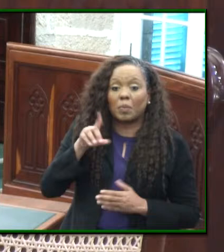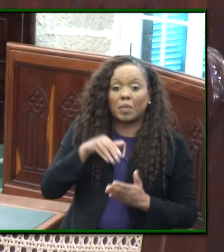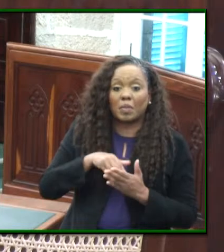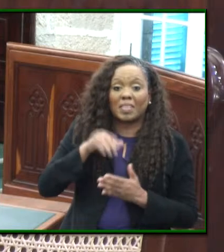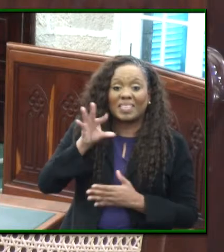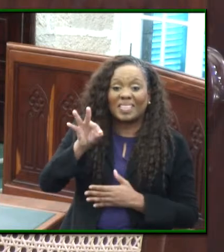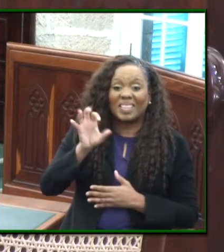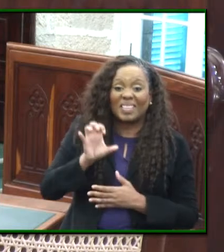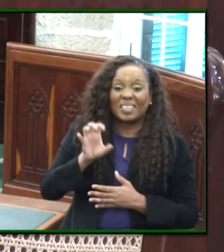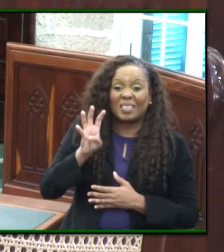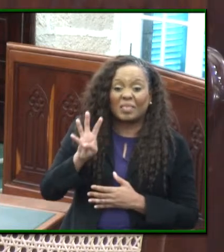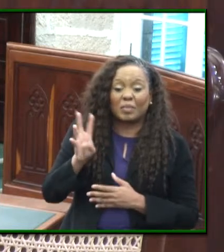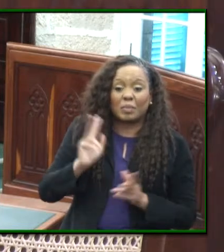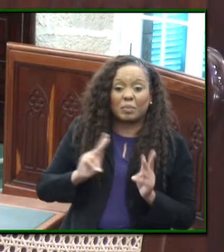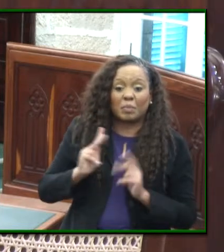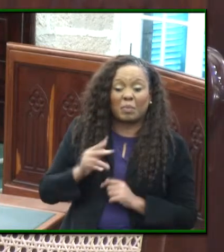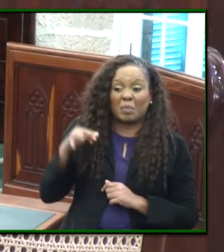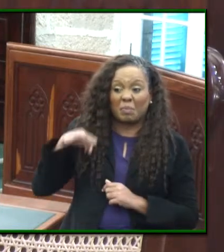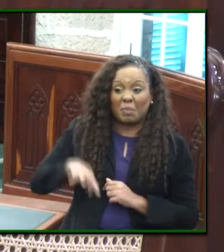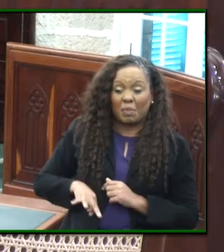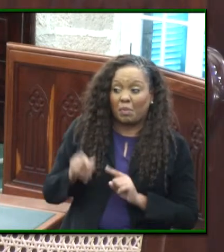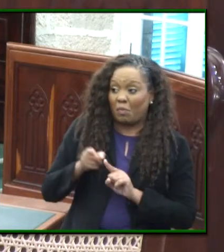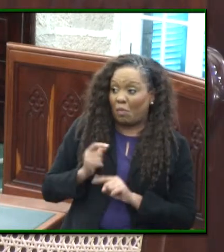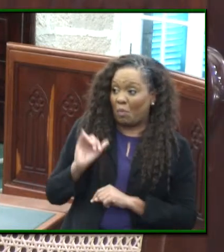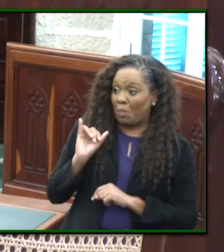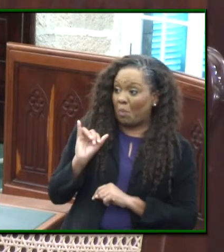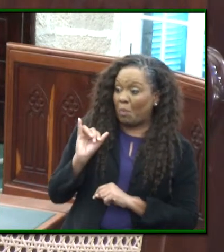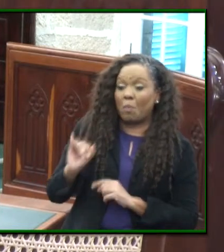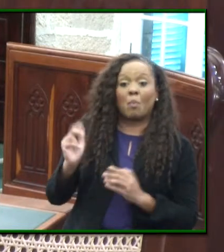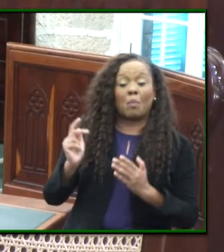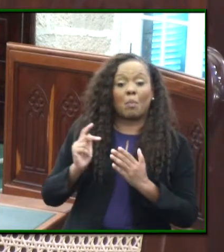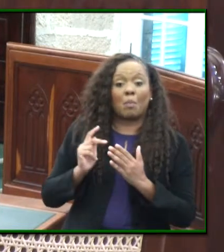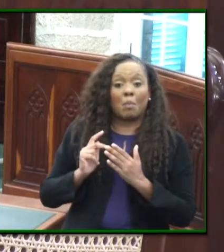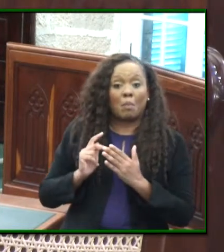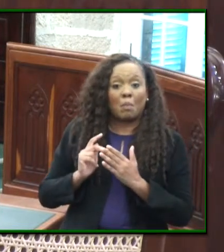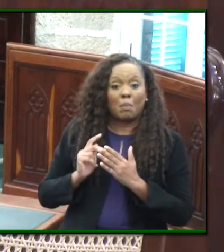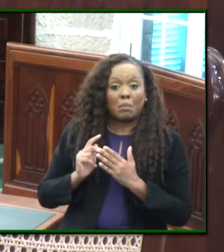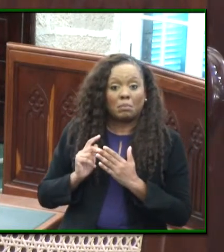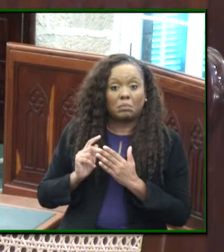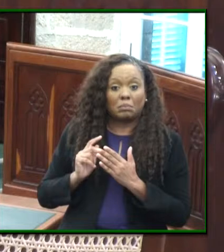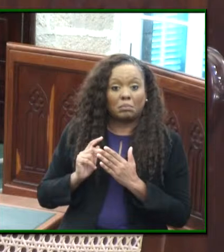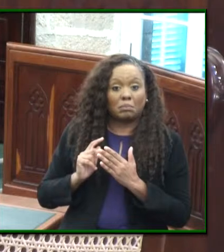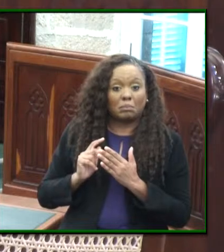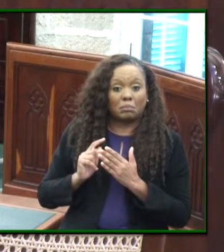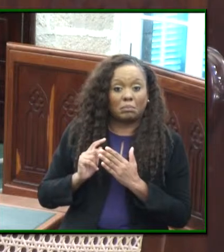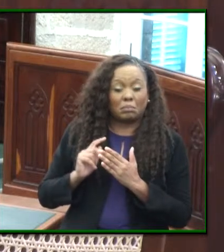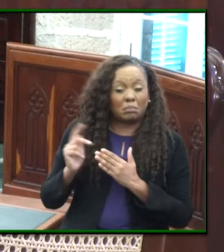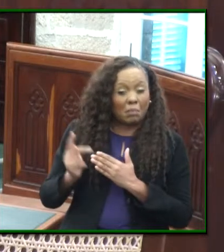1,904 persons benefited from that Startwise scheme.